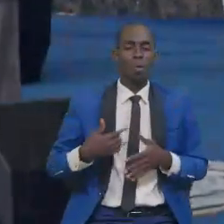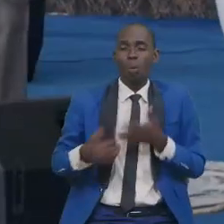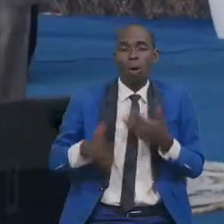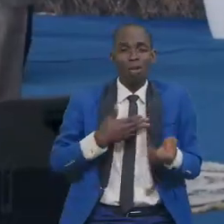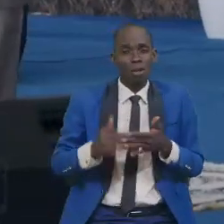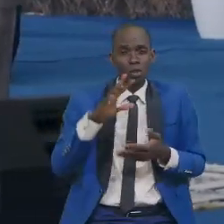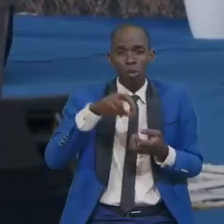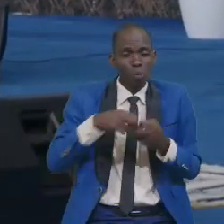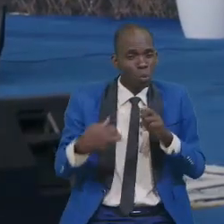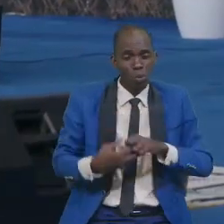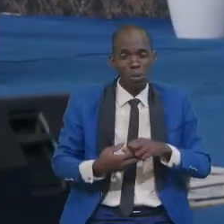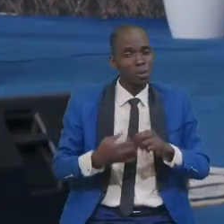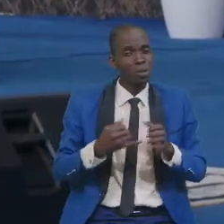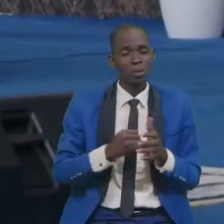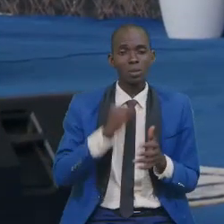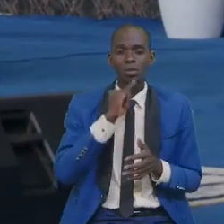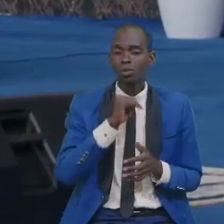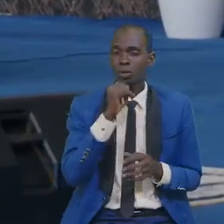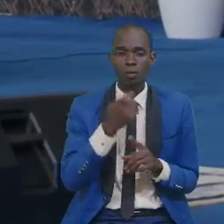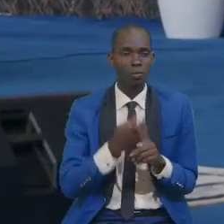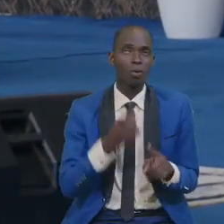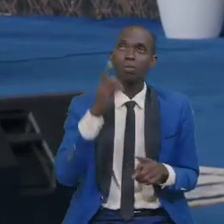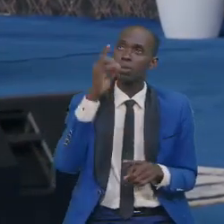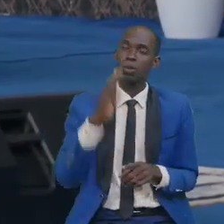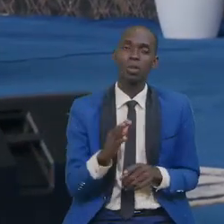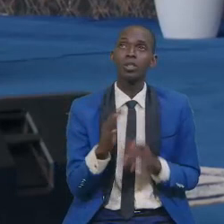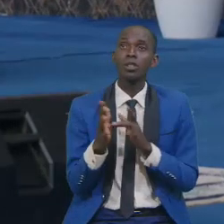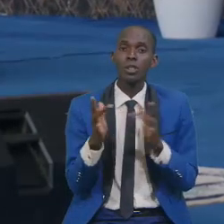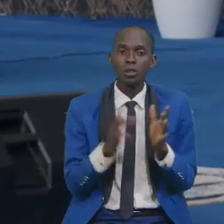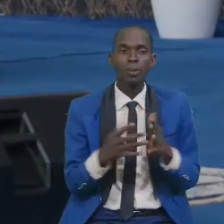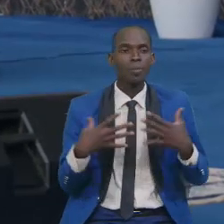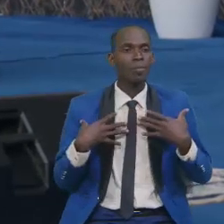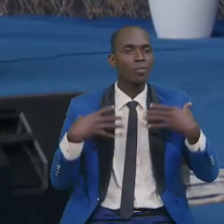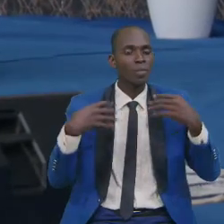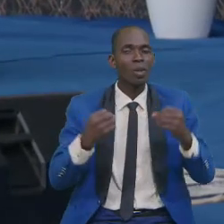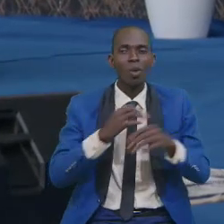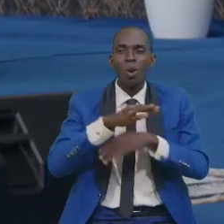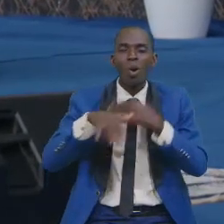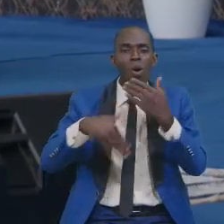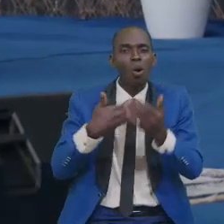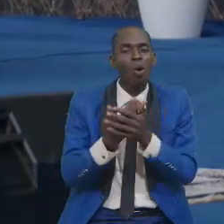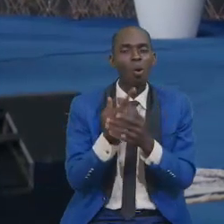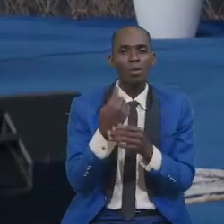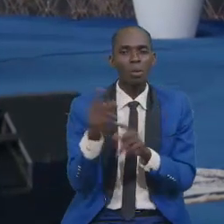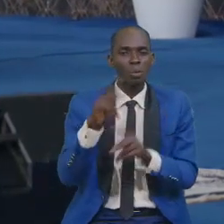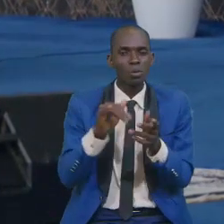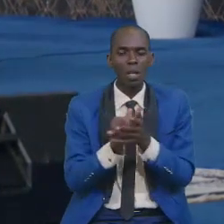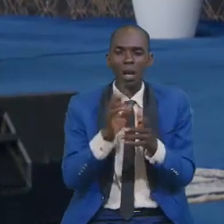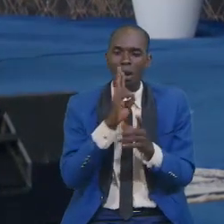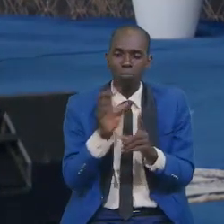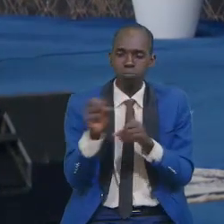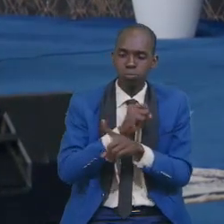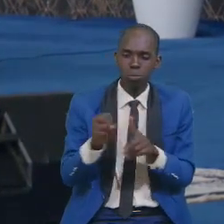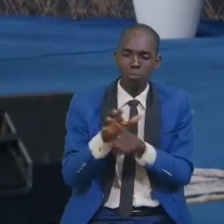that's not God Jesus healed all that all praise of the devil or Praise of the devil